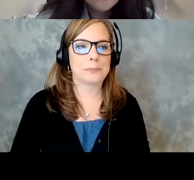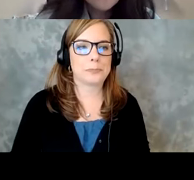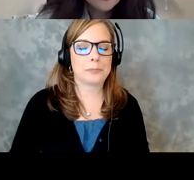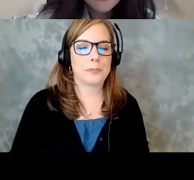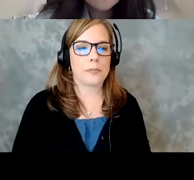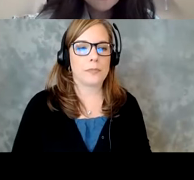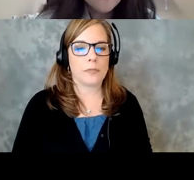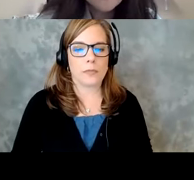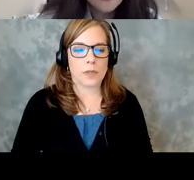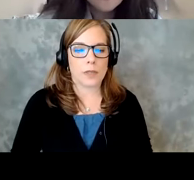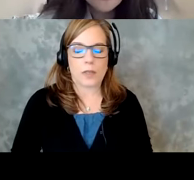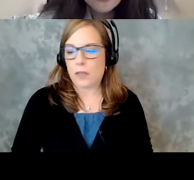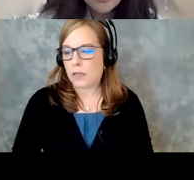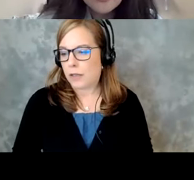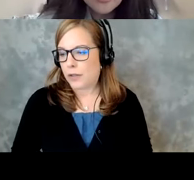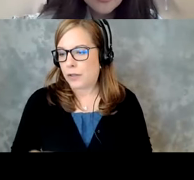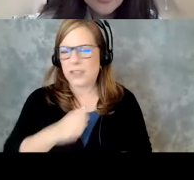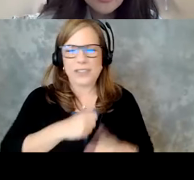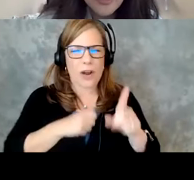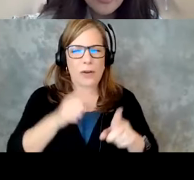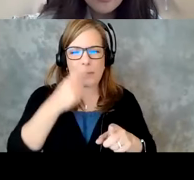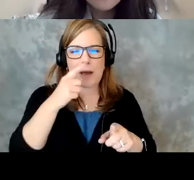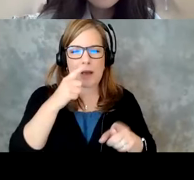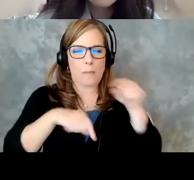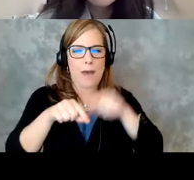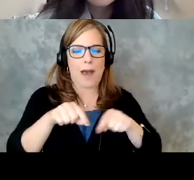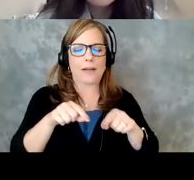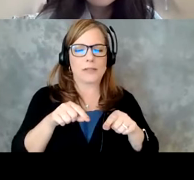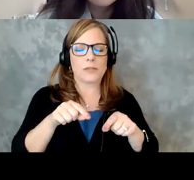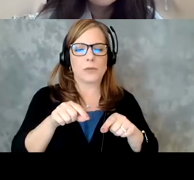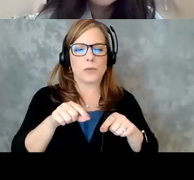So sorry, if I can just go back to the previous slide, because I think this one's a link.